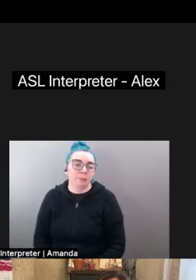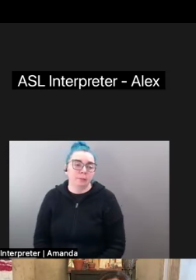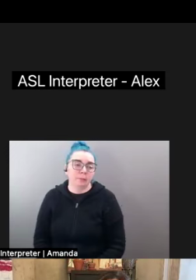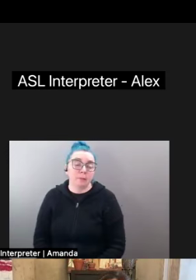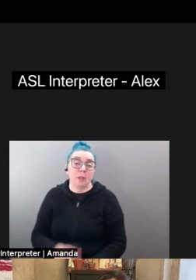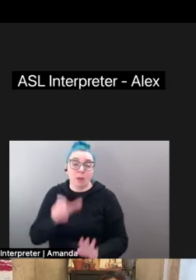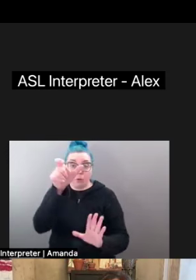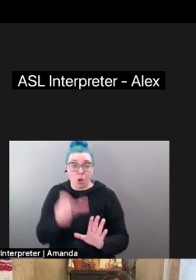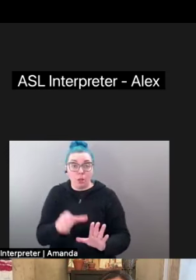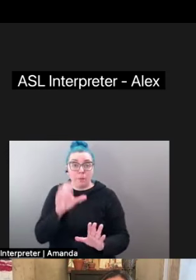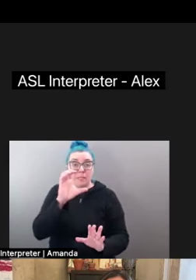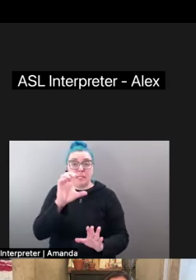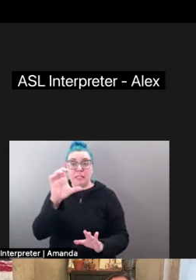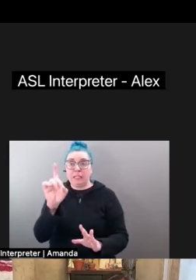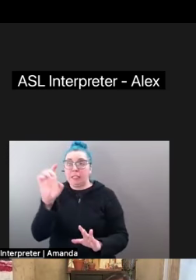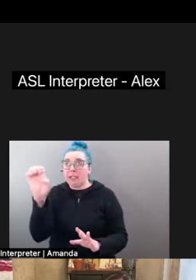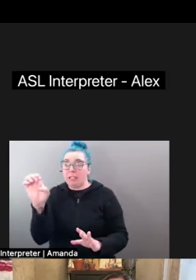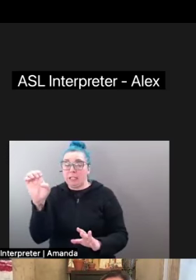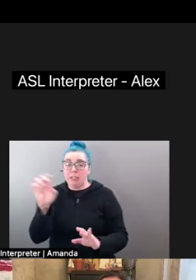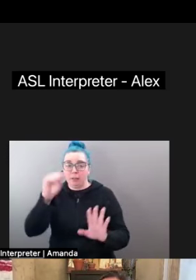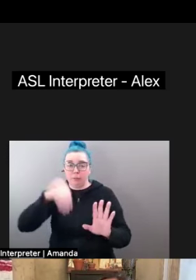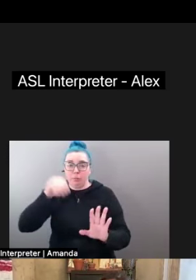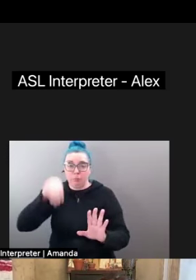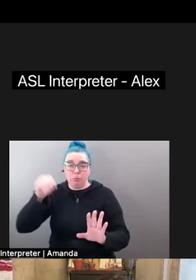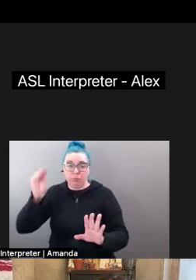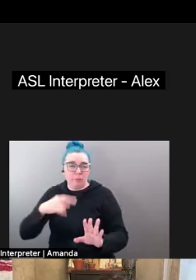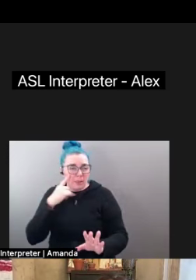Looks like I made a mistake there. It says F, but C to E.